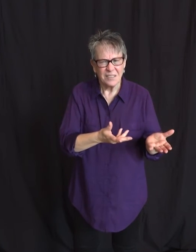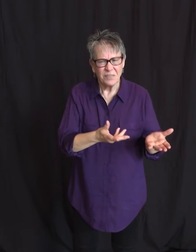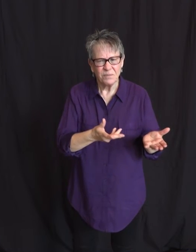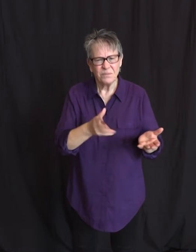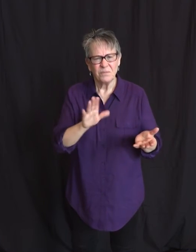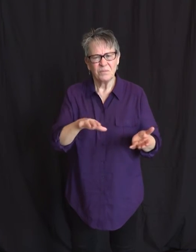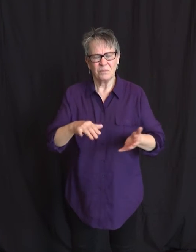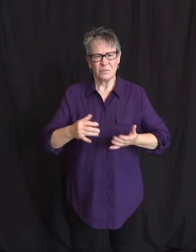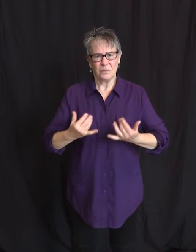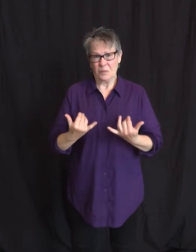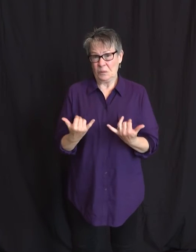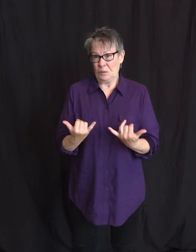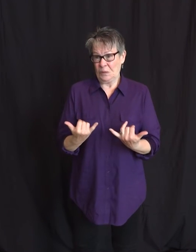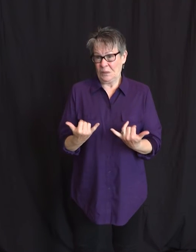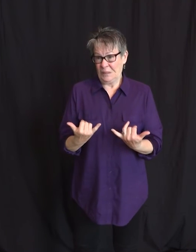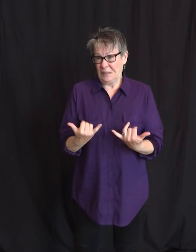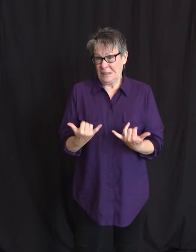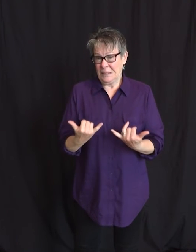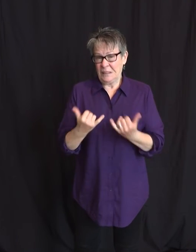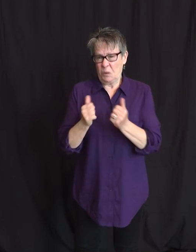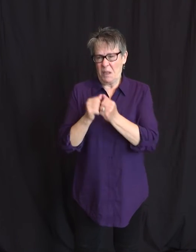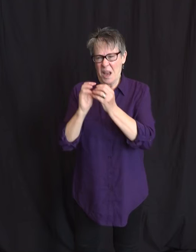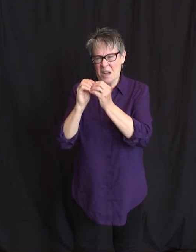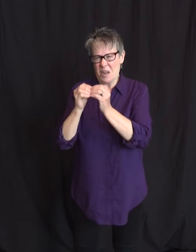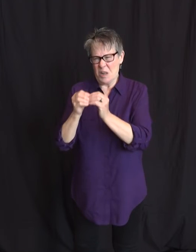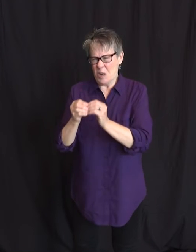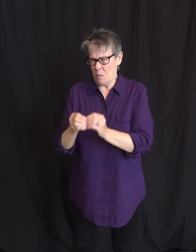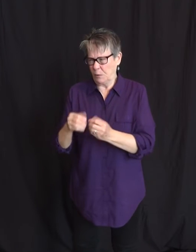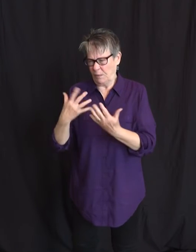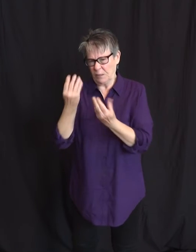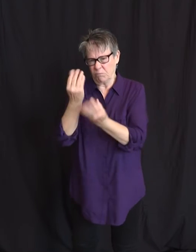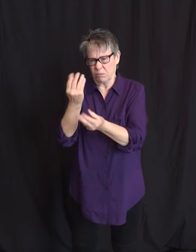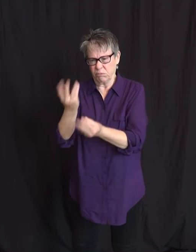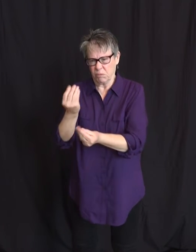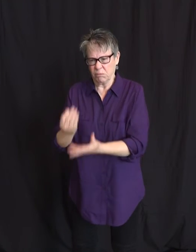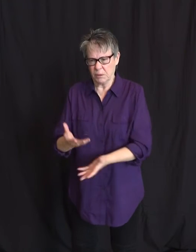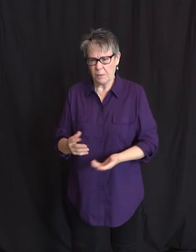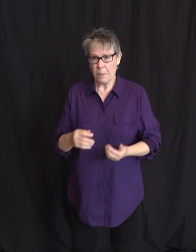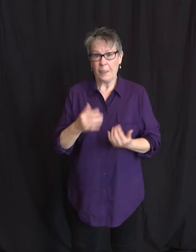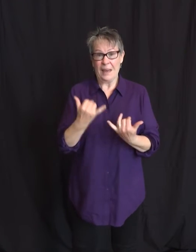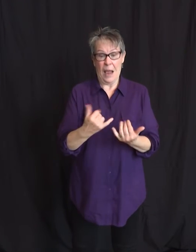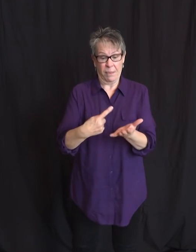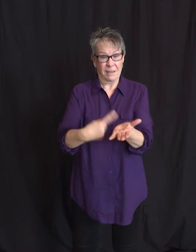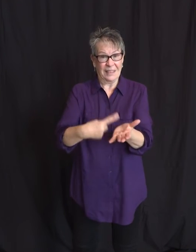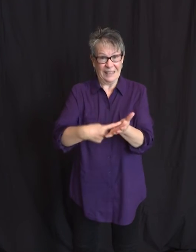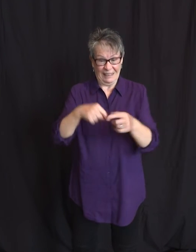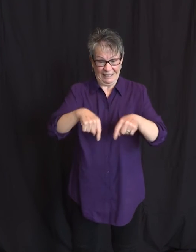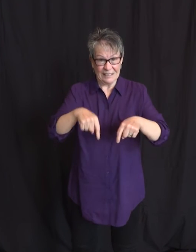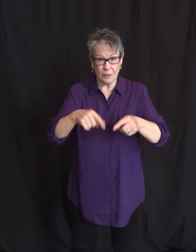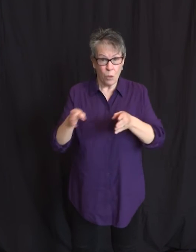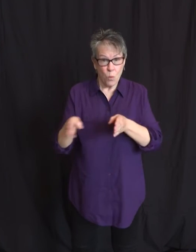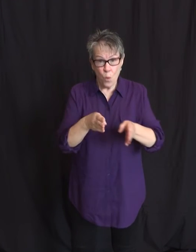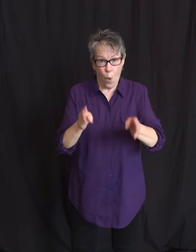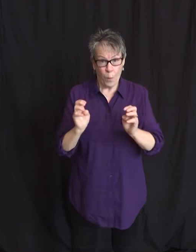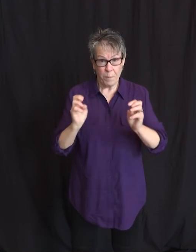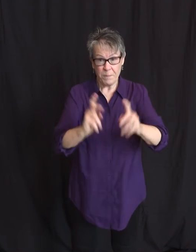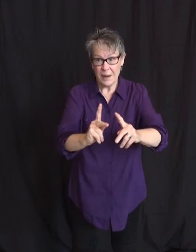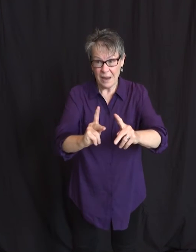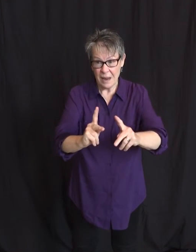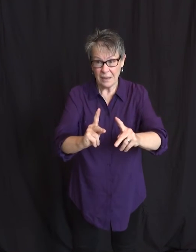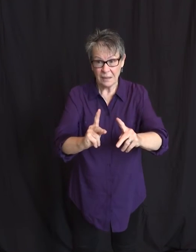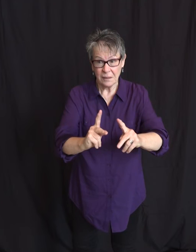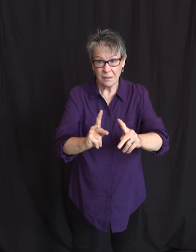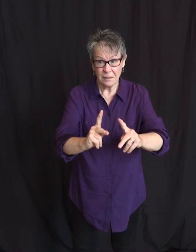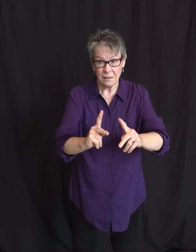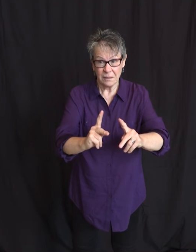the overnight numbers and blessed lives lost, to the road to recovery. I think you should assume sooner than later we're going to have a long-term